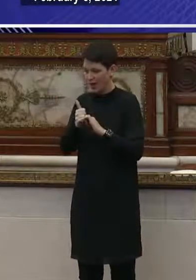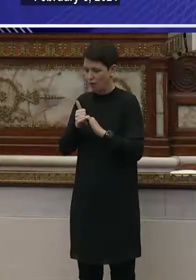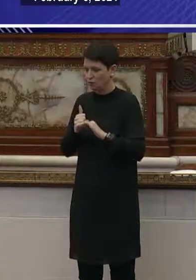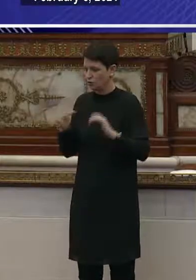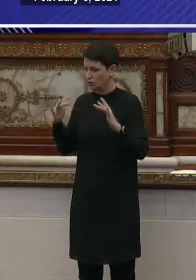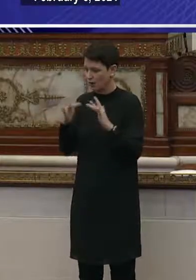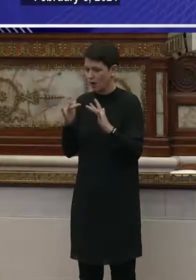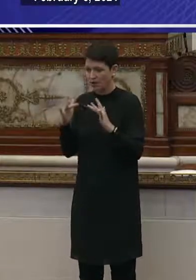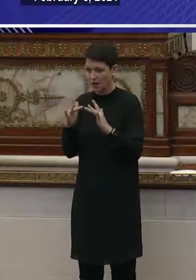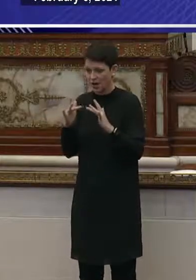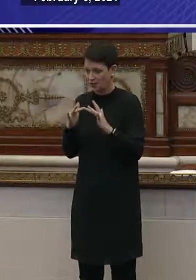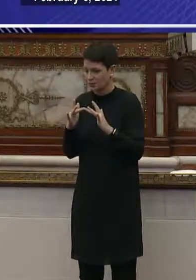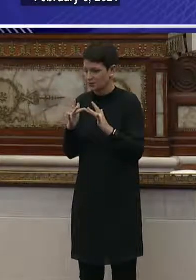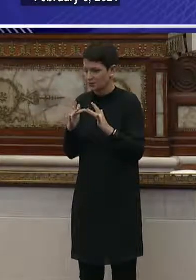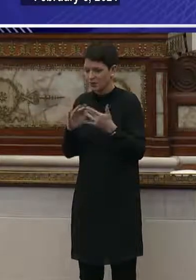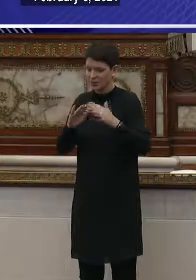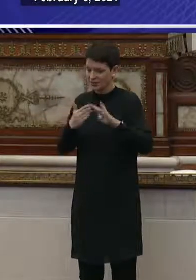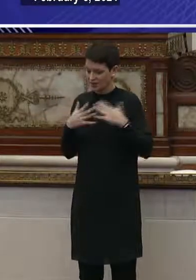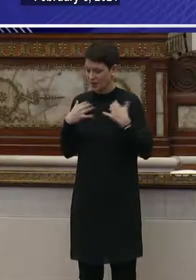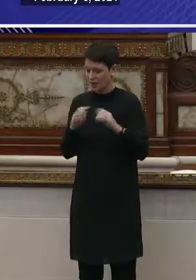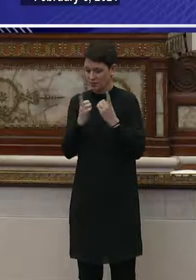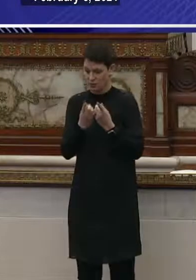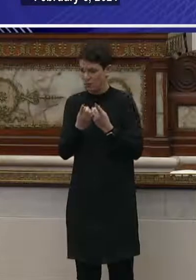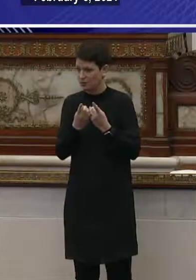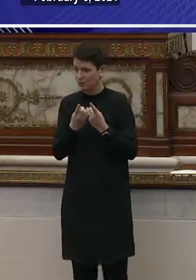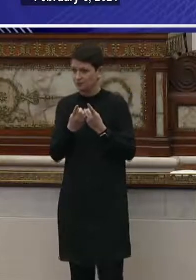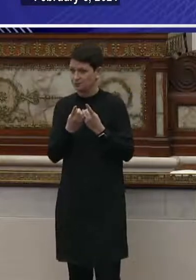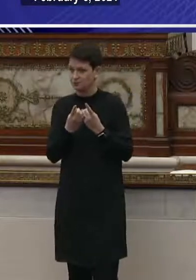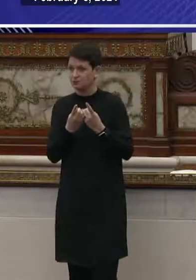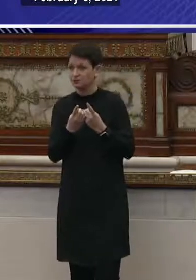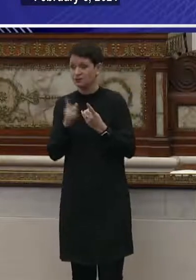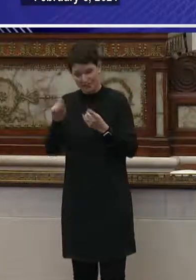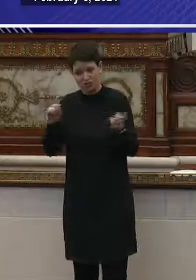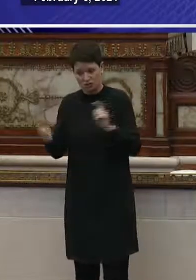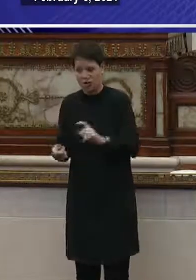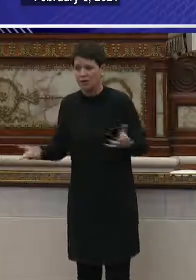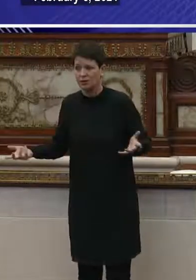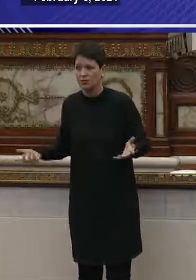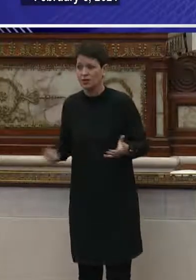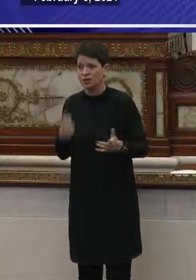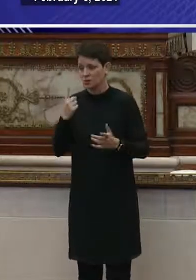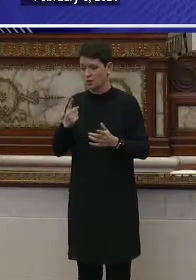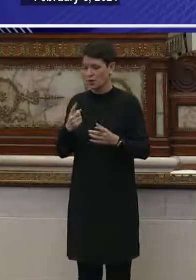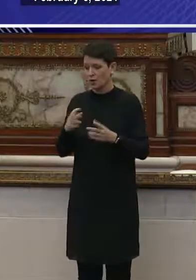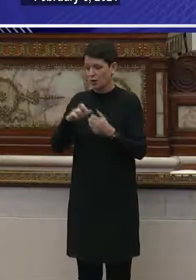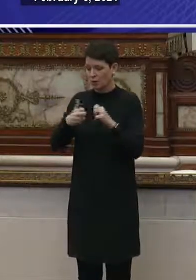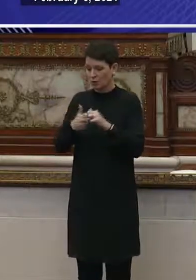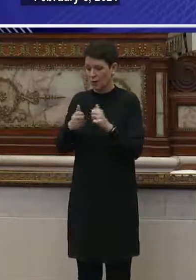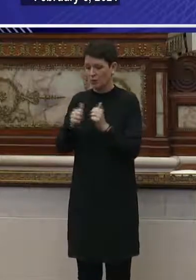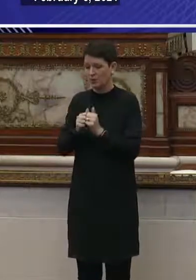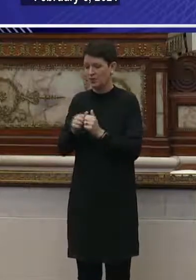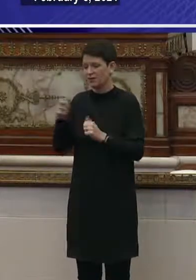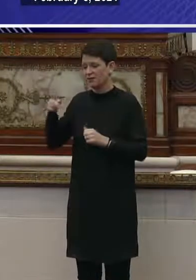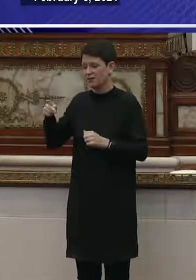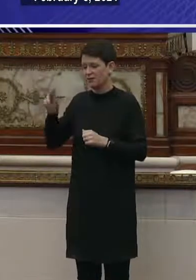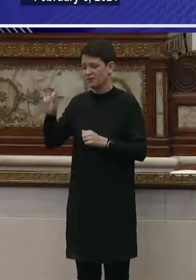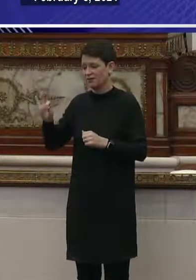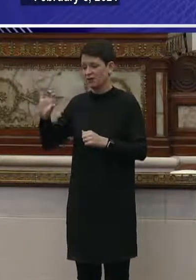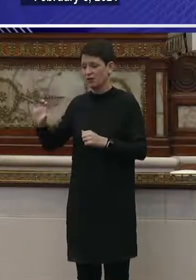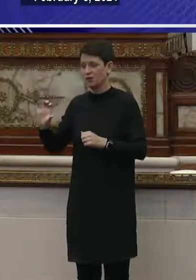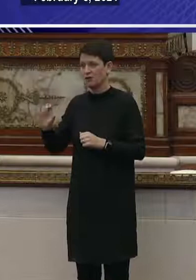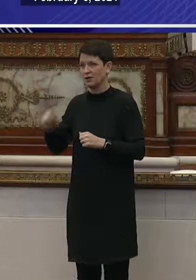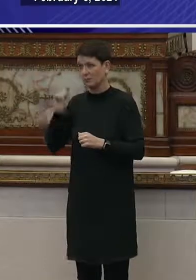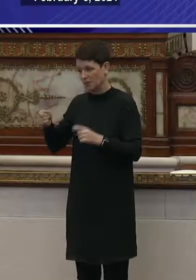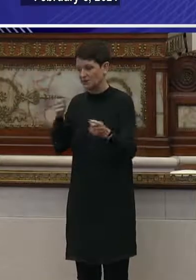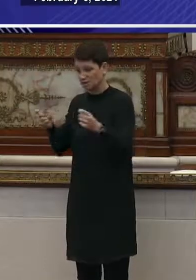reach the city health department. It needs to change. It's one of the fallouts of the Philly Fighting COVID fiasco that must